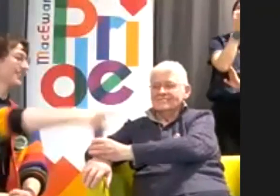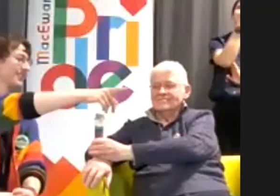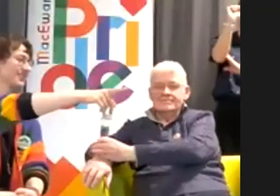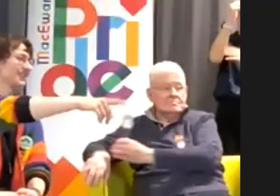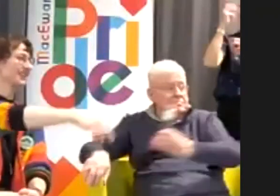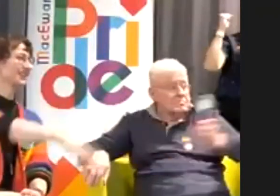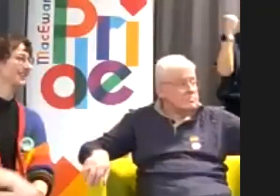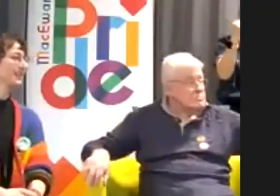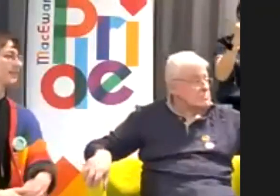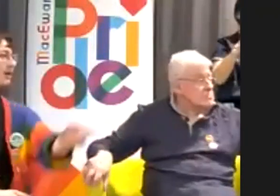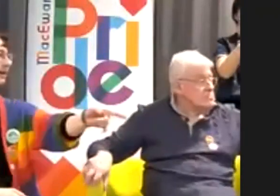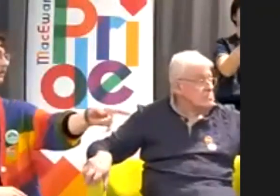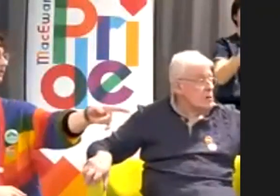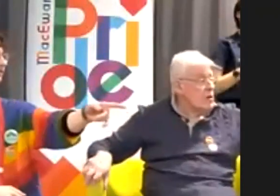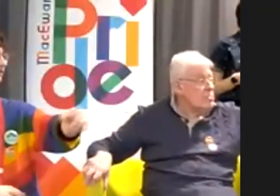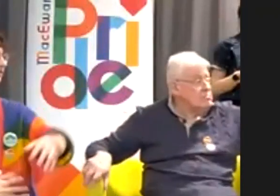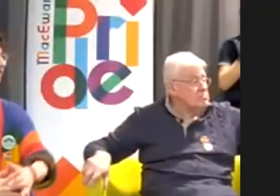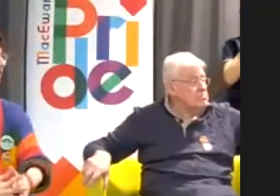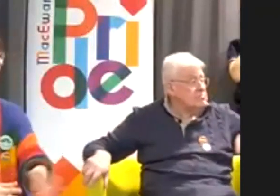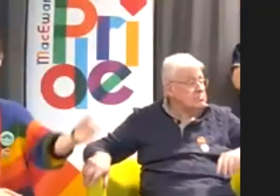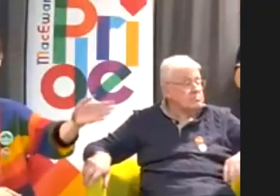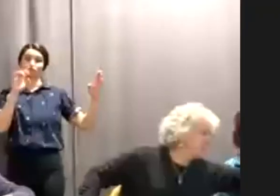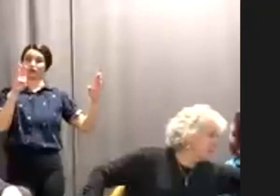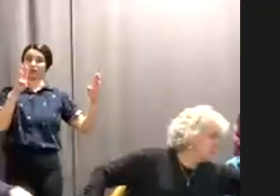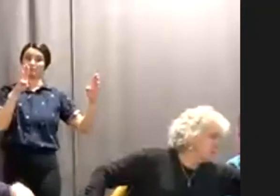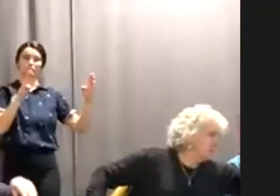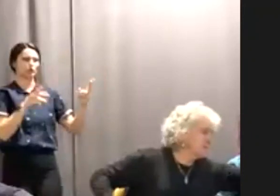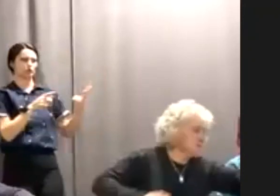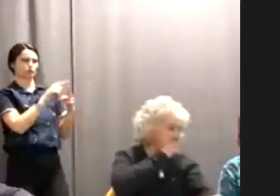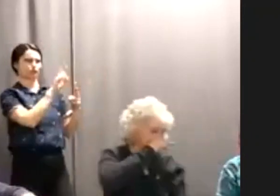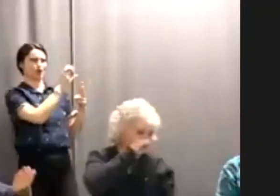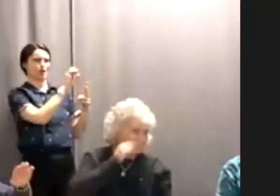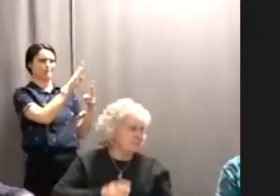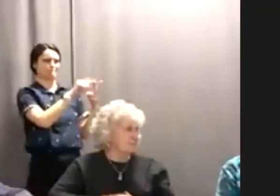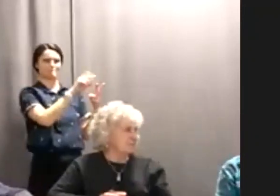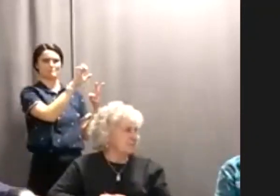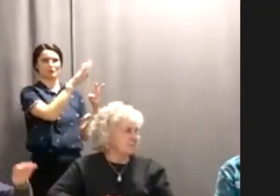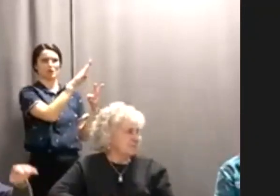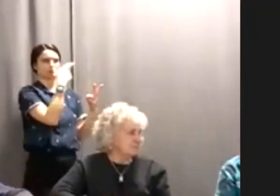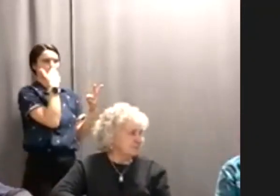that. I think Rob had one of the Robs.